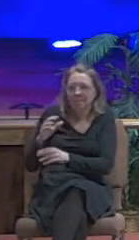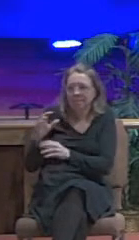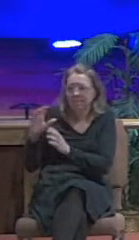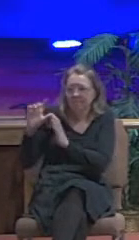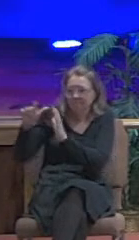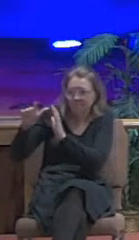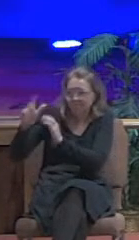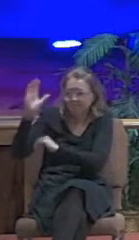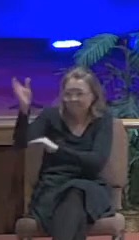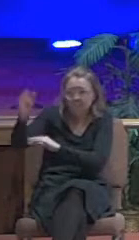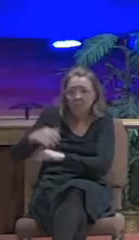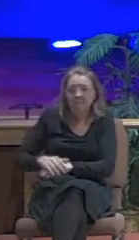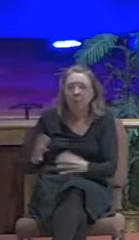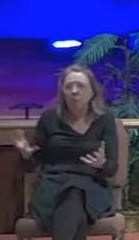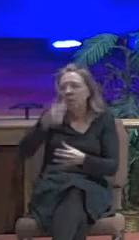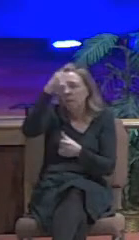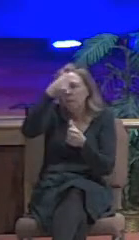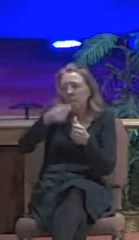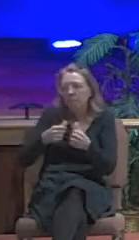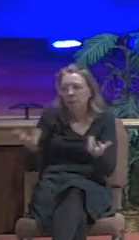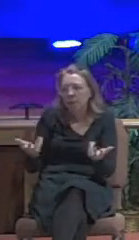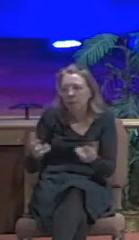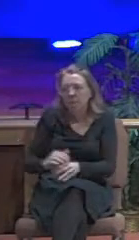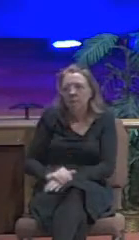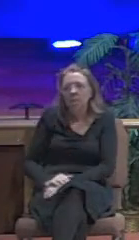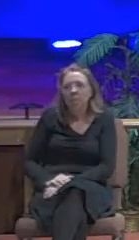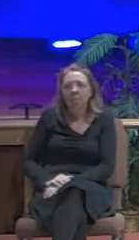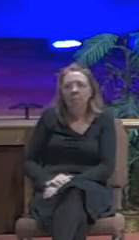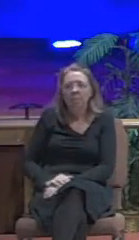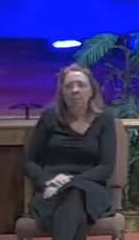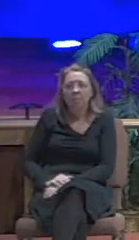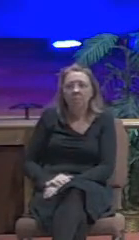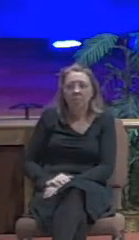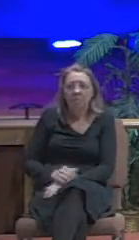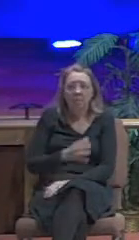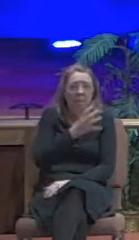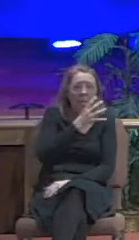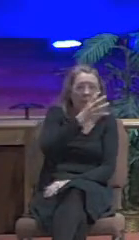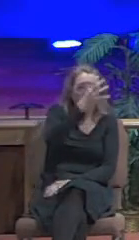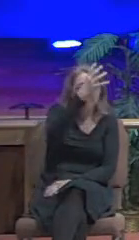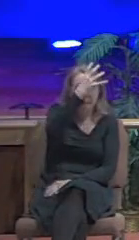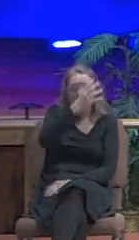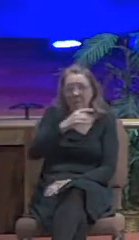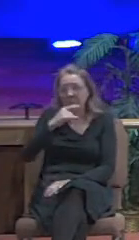remember? You going outside and playing with them and the leaves.